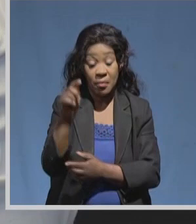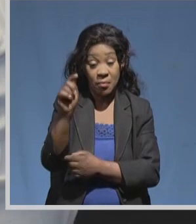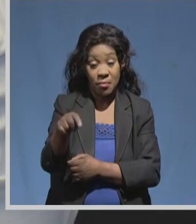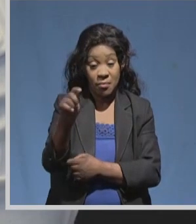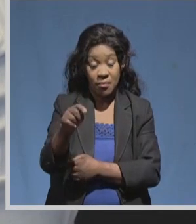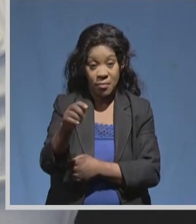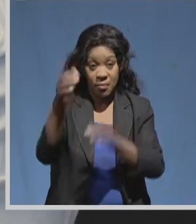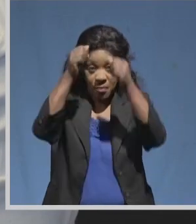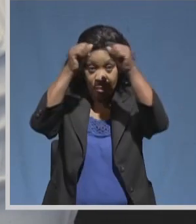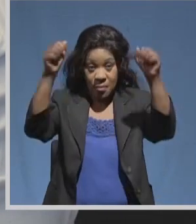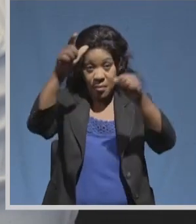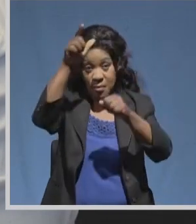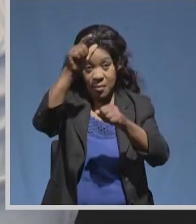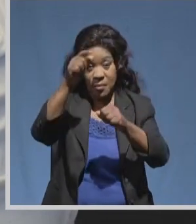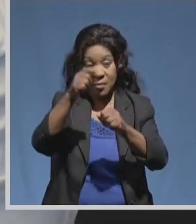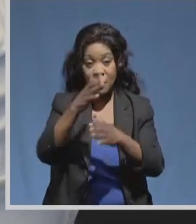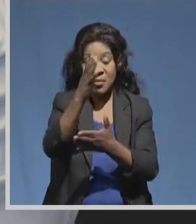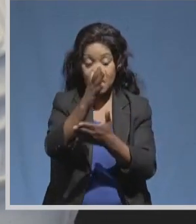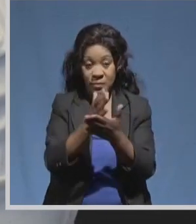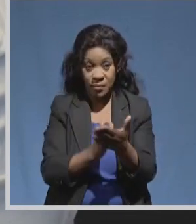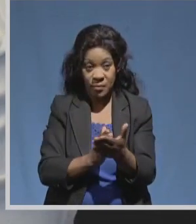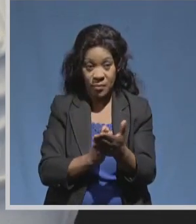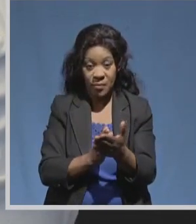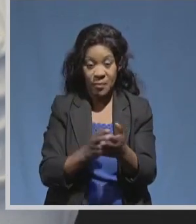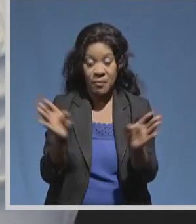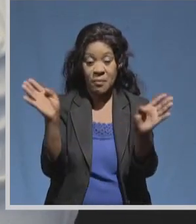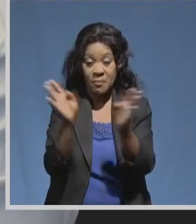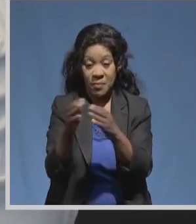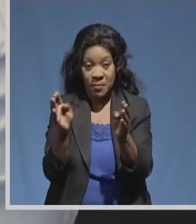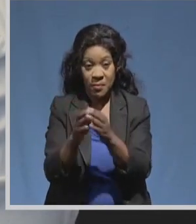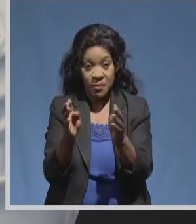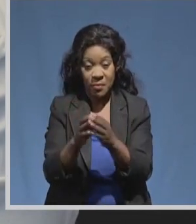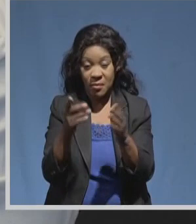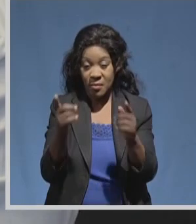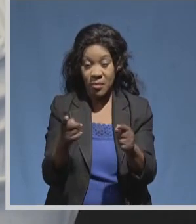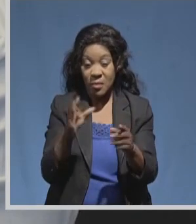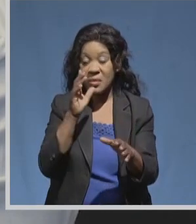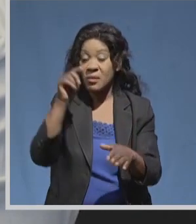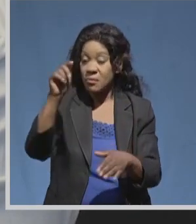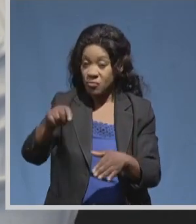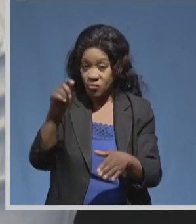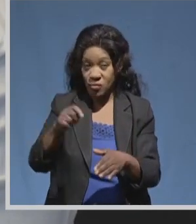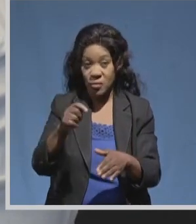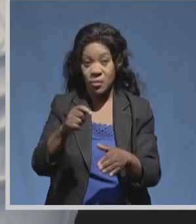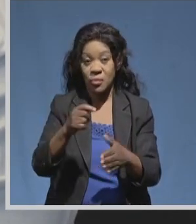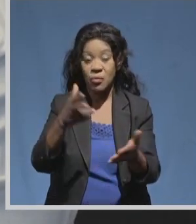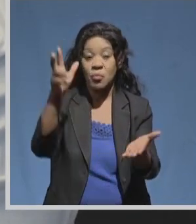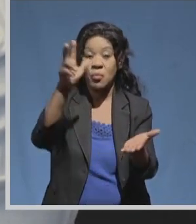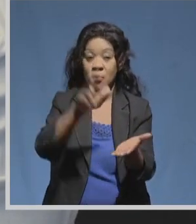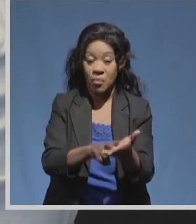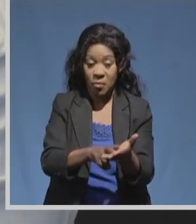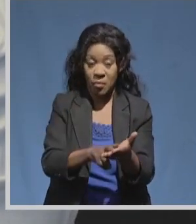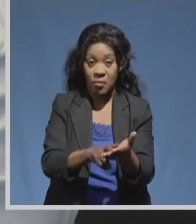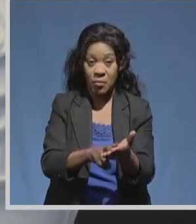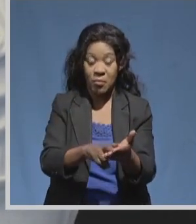directed that certain gatherings may cautiously reopen subject to adherence